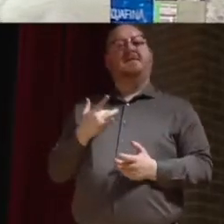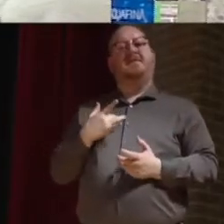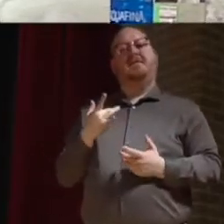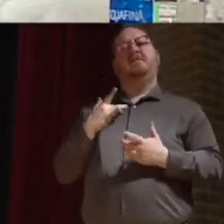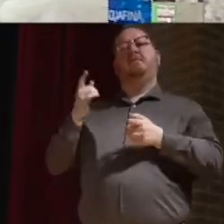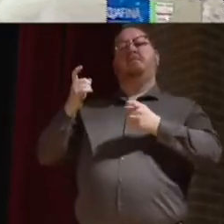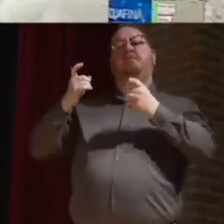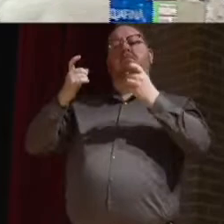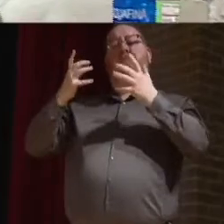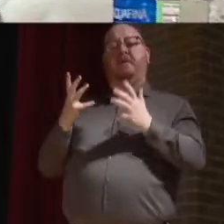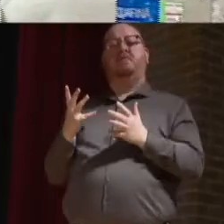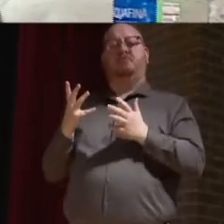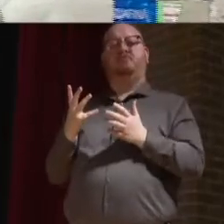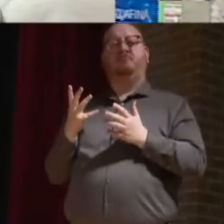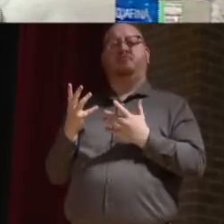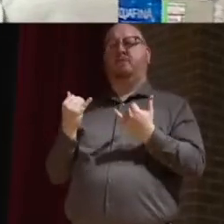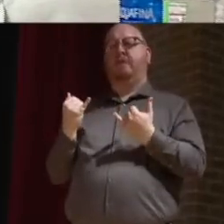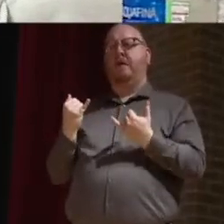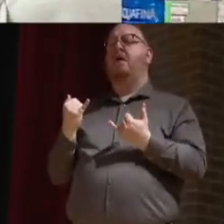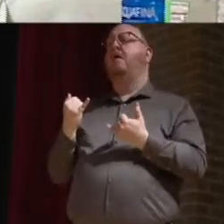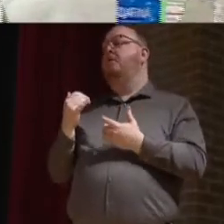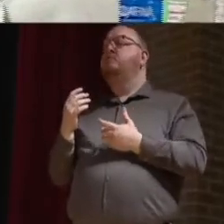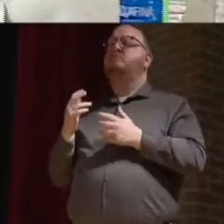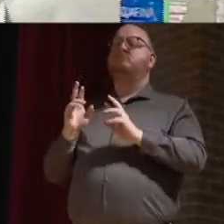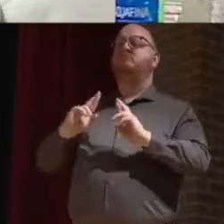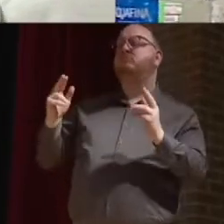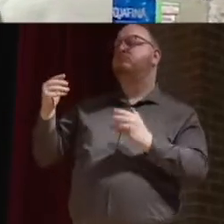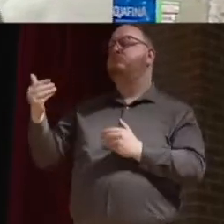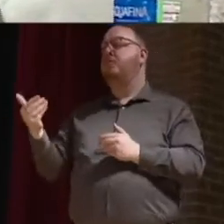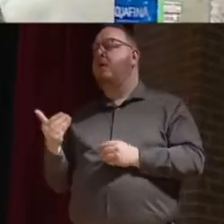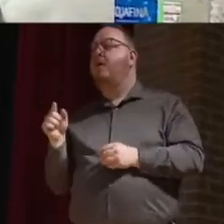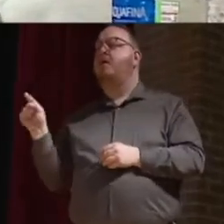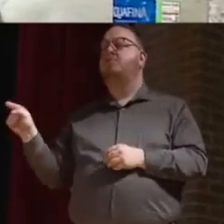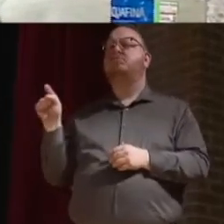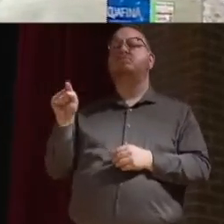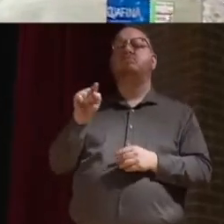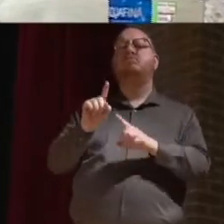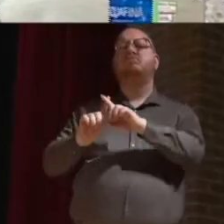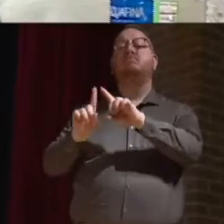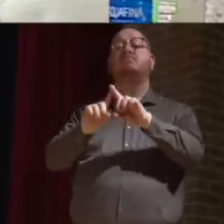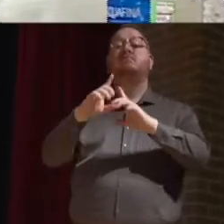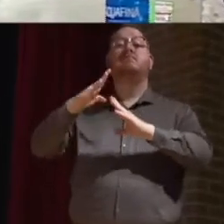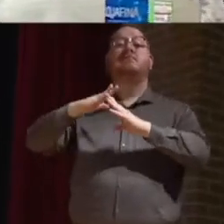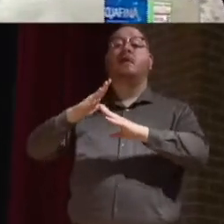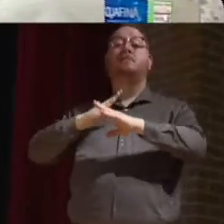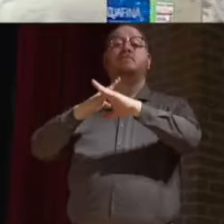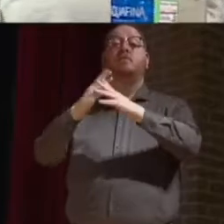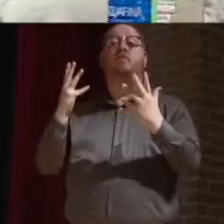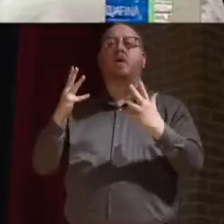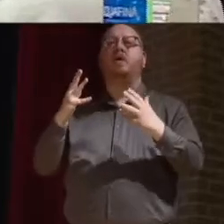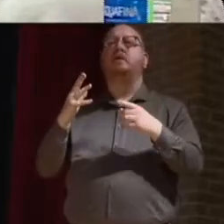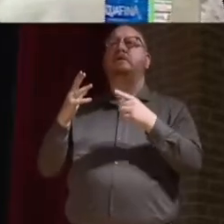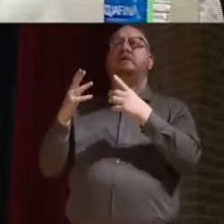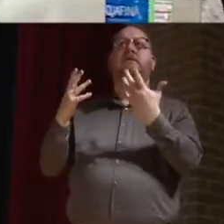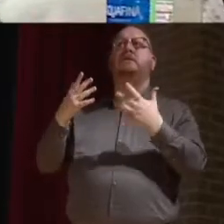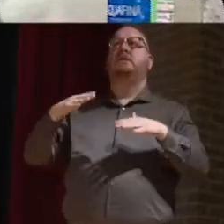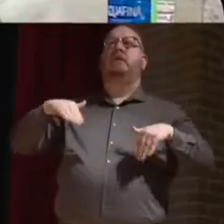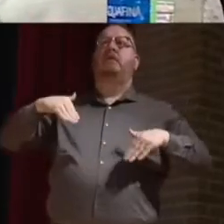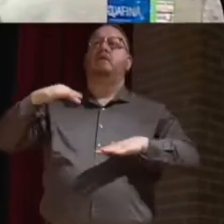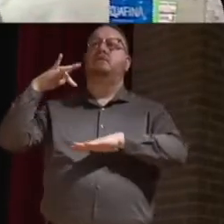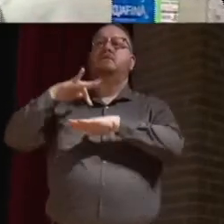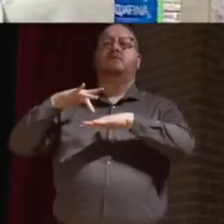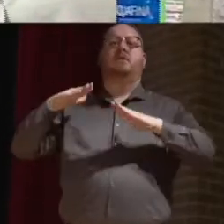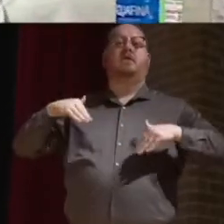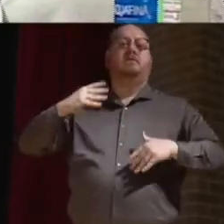managers hiring for those various positions, probably the biggest barrier is the fear of the unknown. Now disability